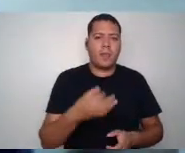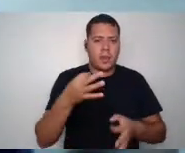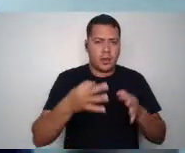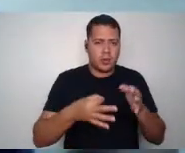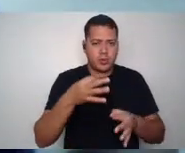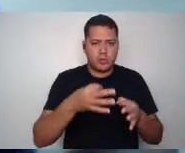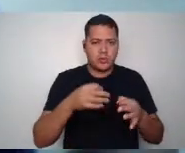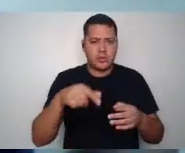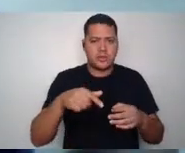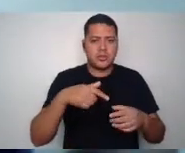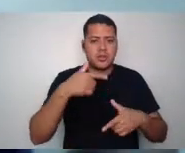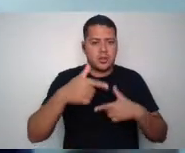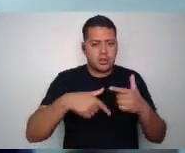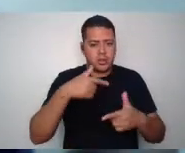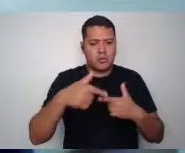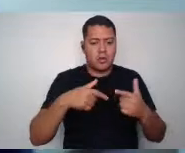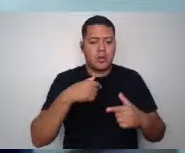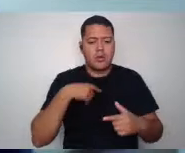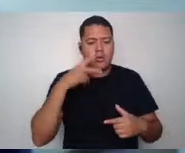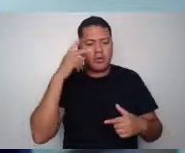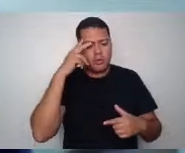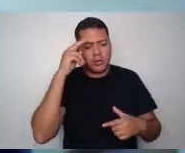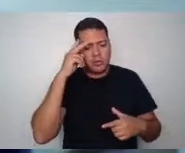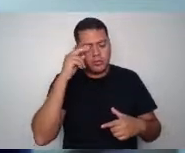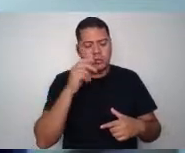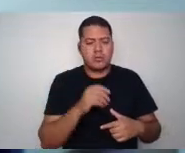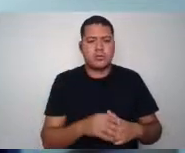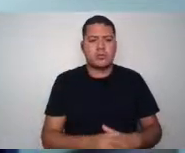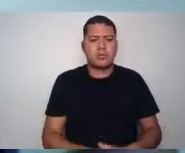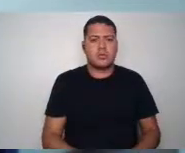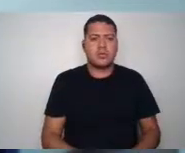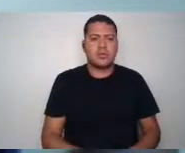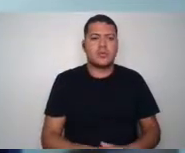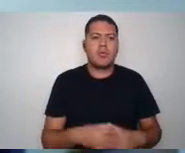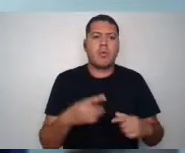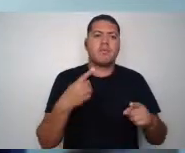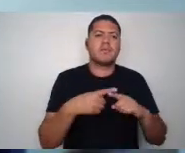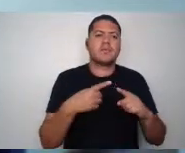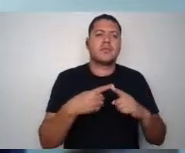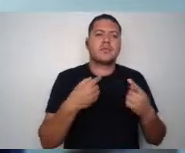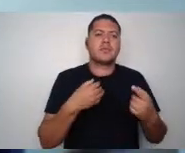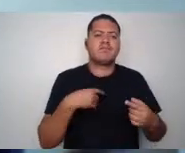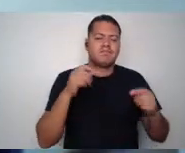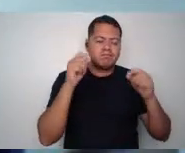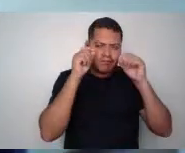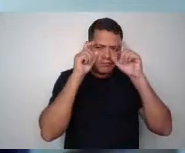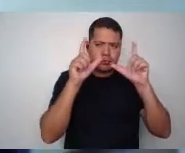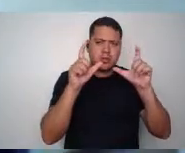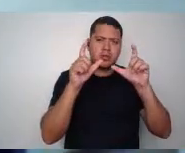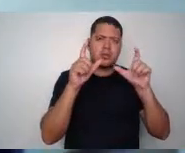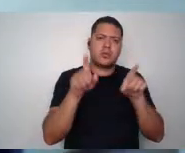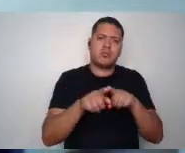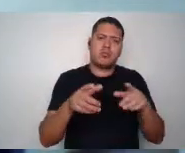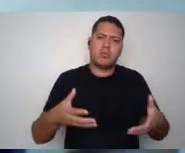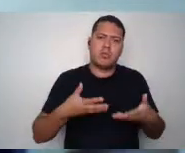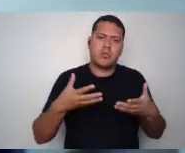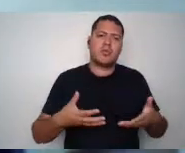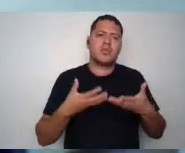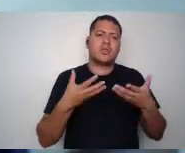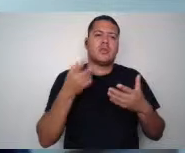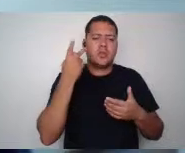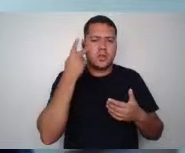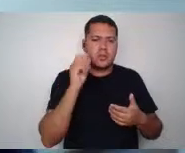empathy for labor law made me remember the reasons why I had